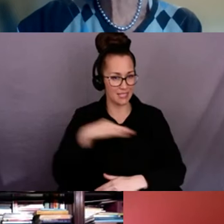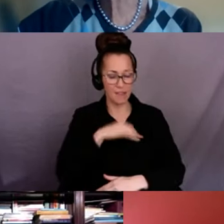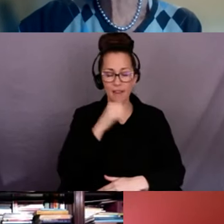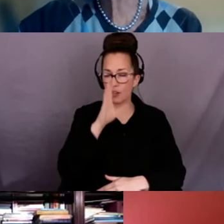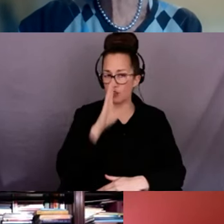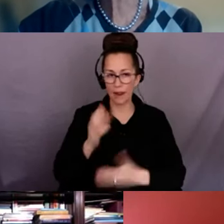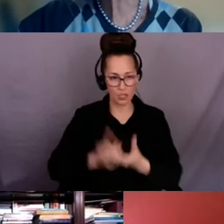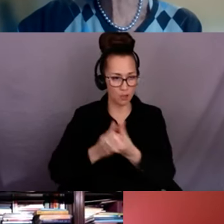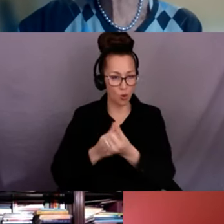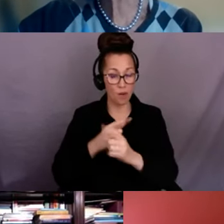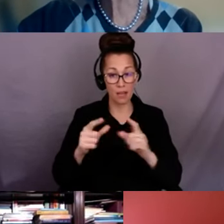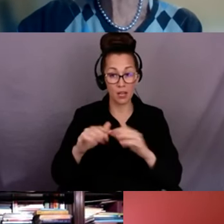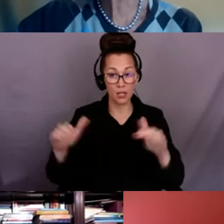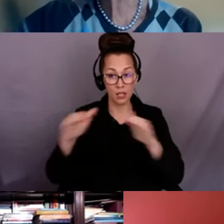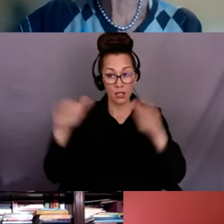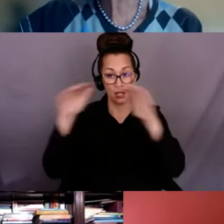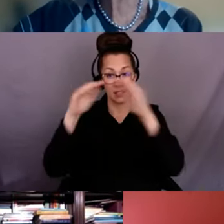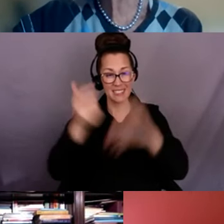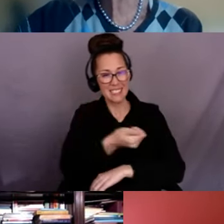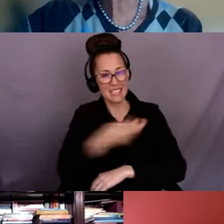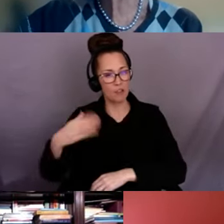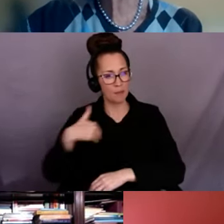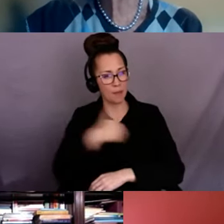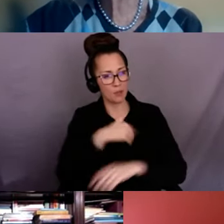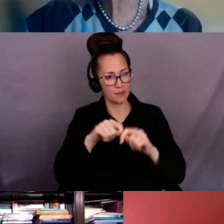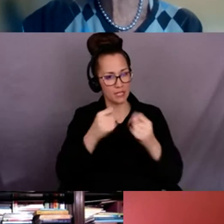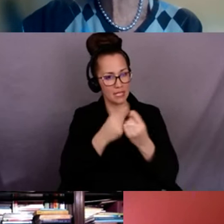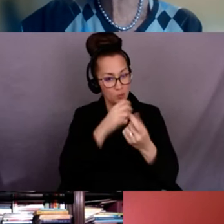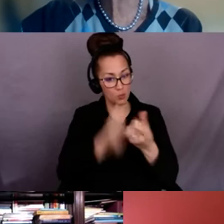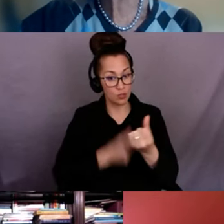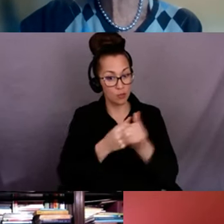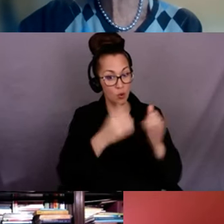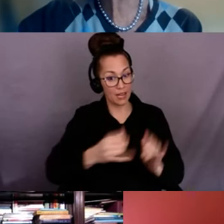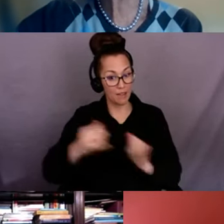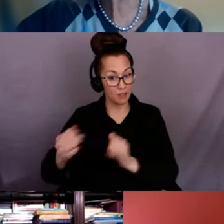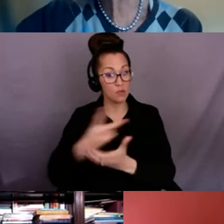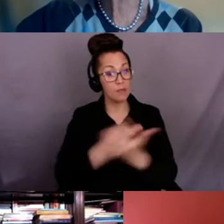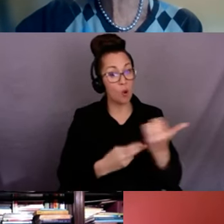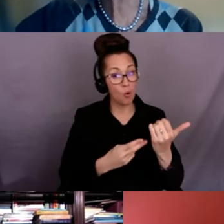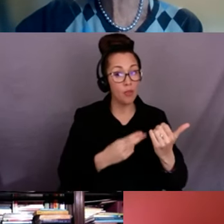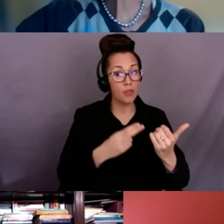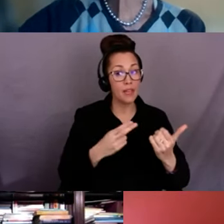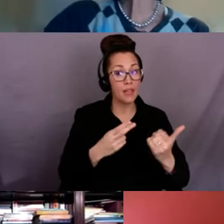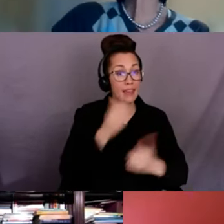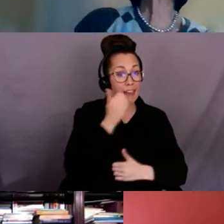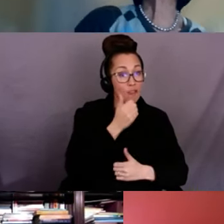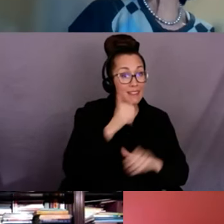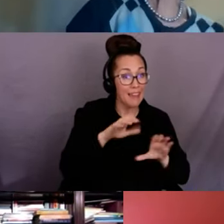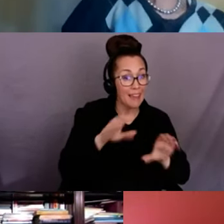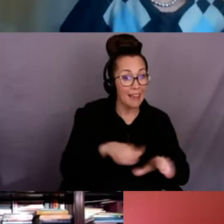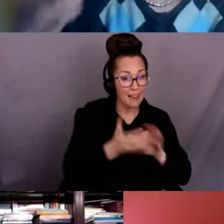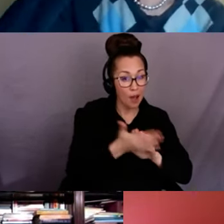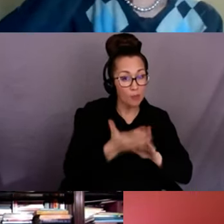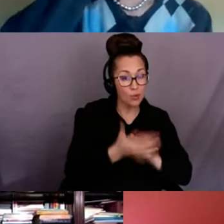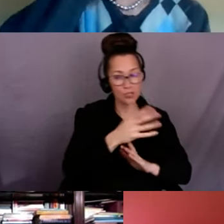but several members of the team who support individuals, both in state operations and in the voluntary sector,